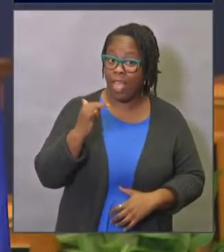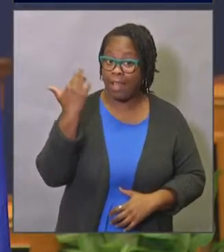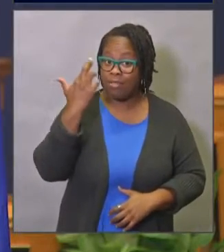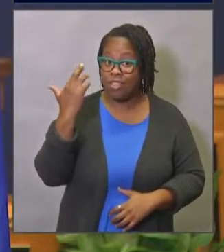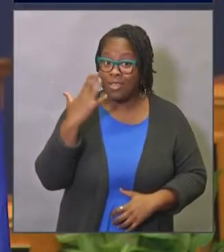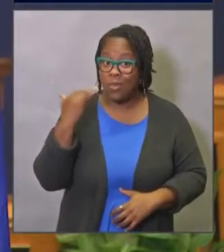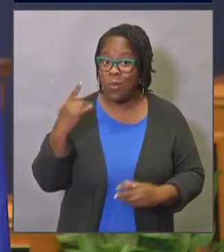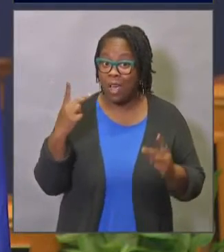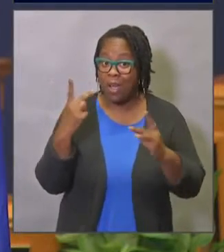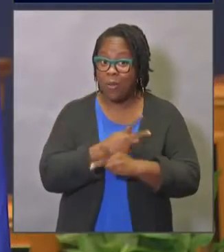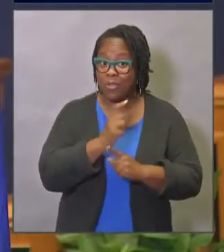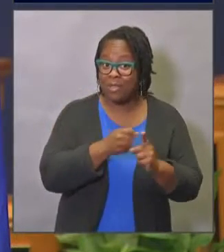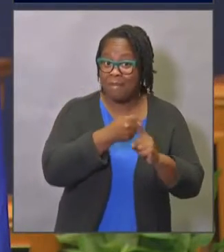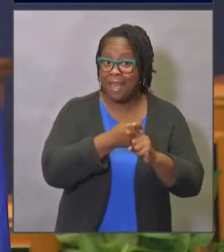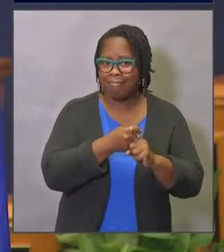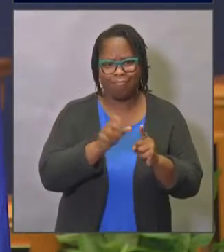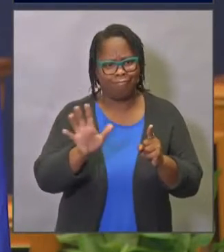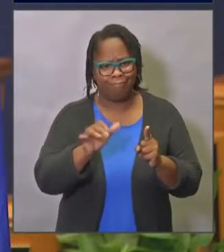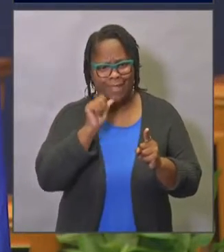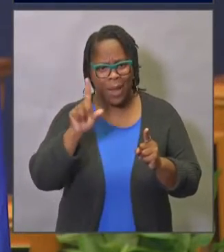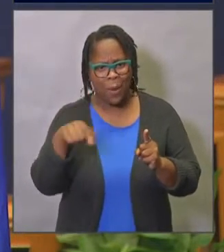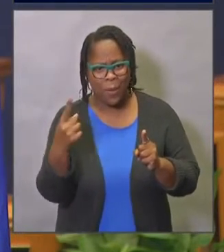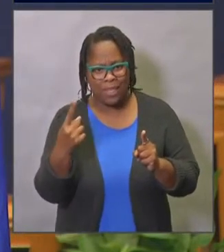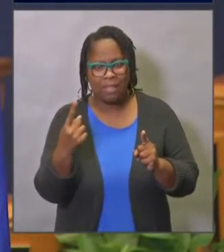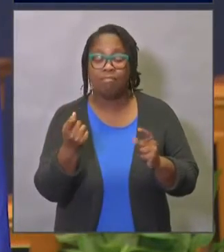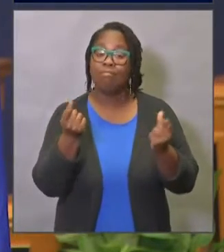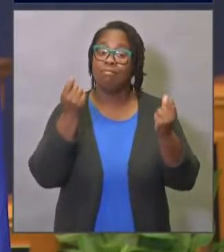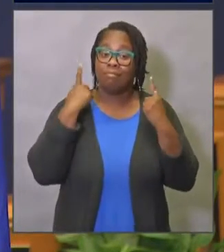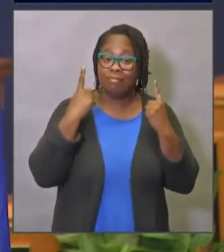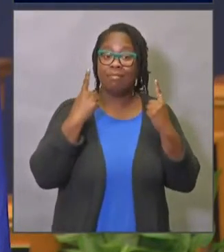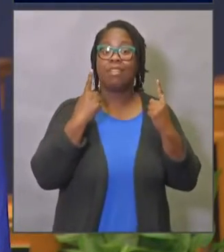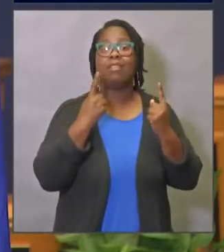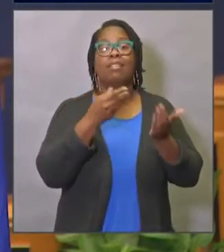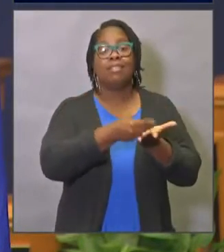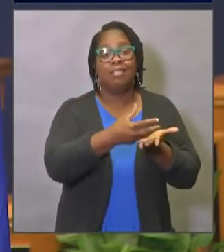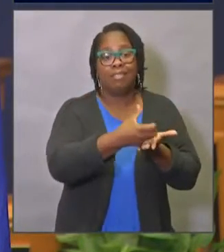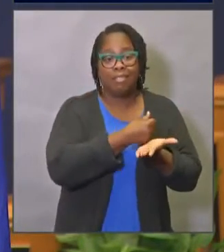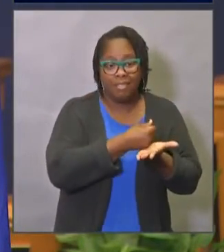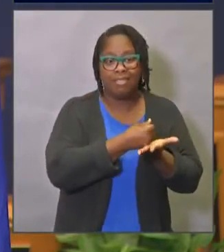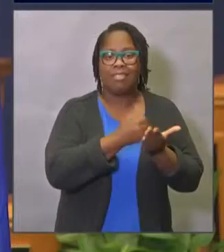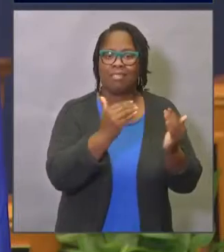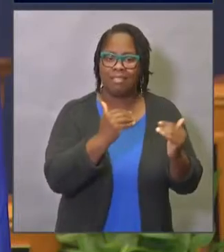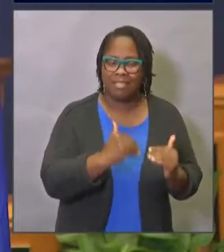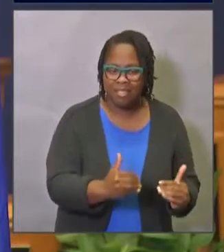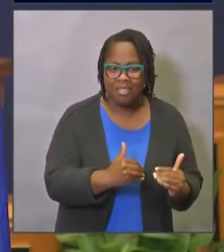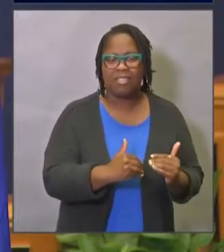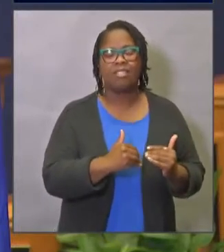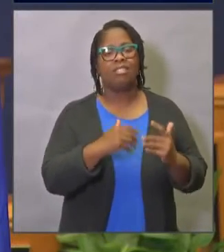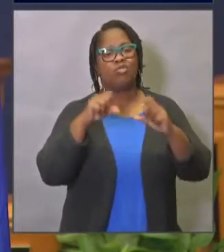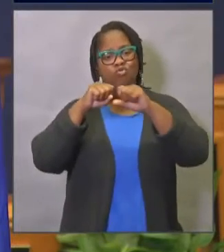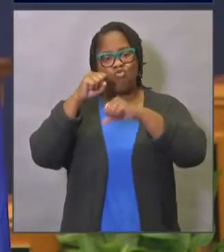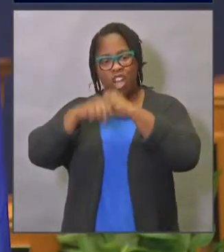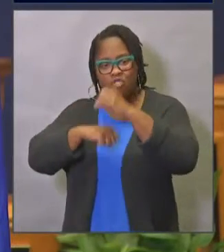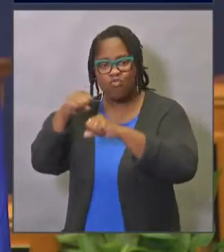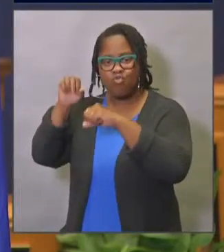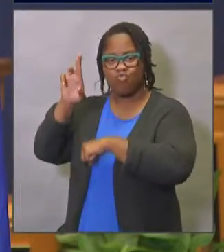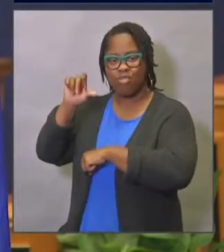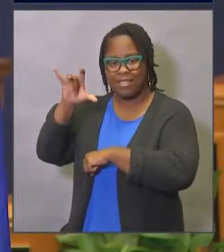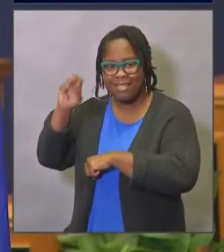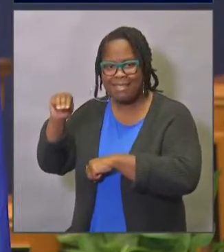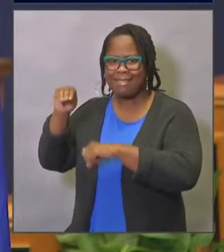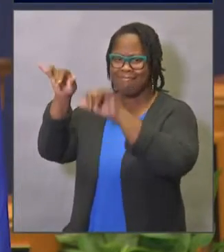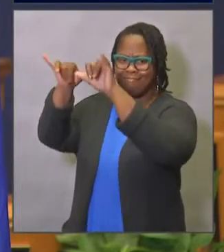reality is that low-income communities of color are at higher risk. Structural racism and health inequities are to blame for the